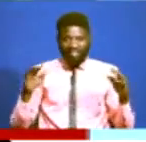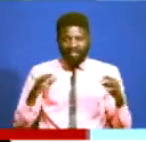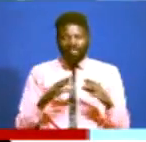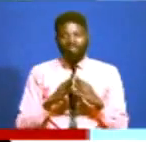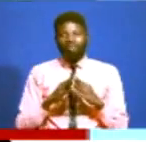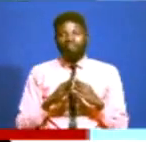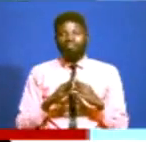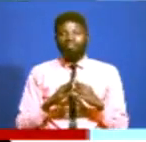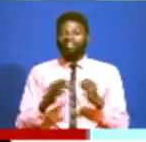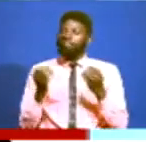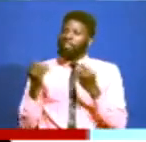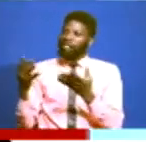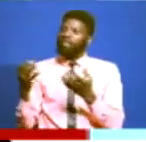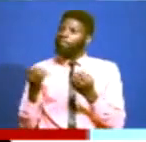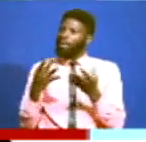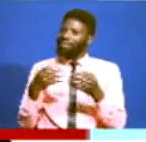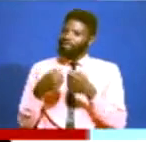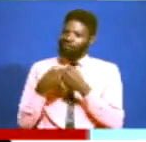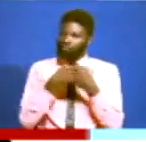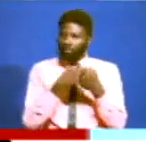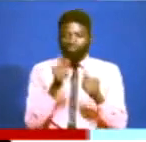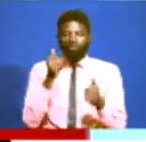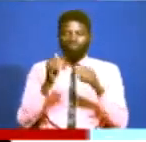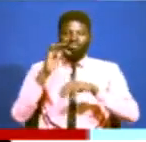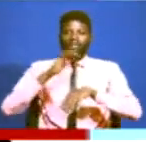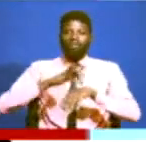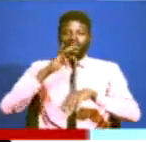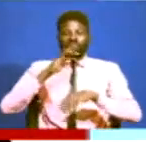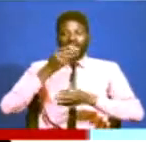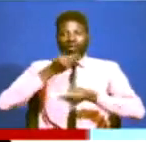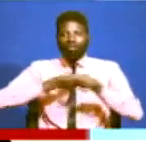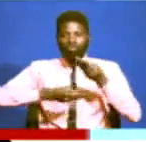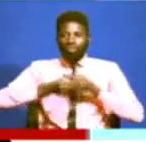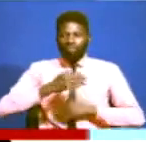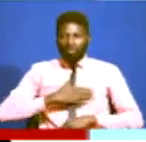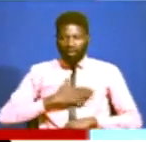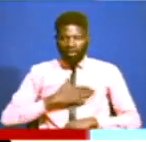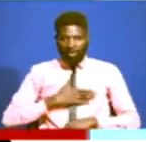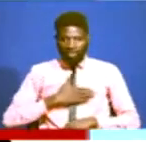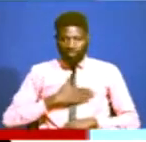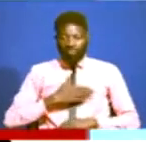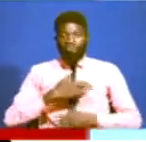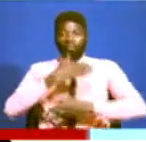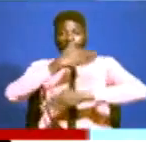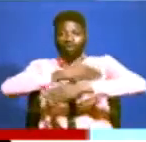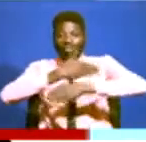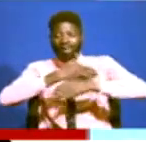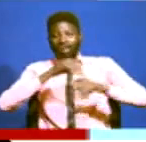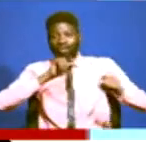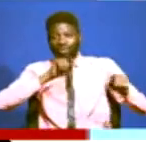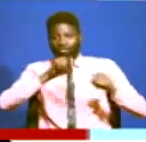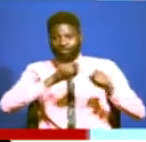and many other issues that have affected our economy. So for customs to have surpassed